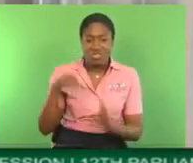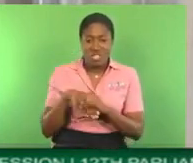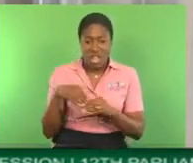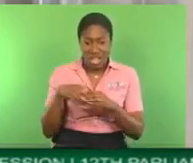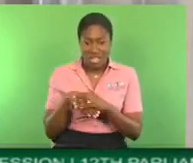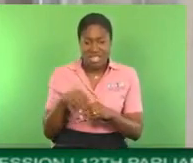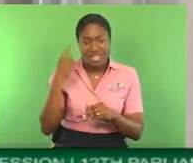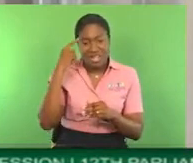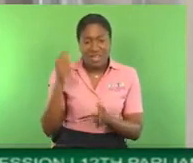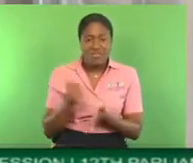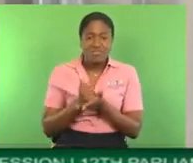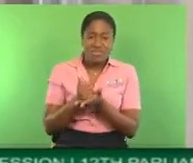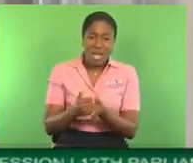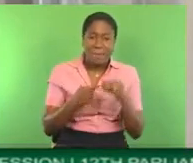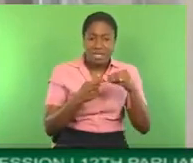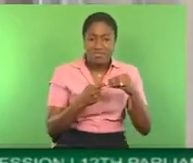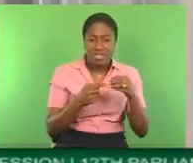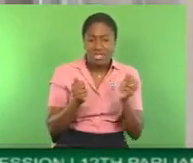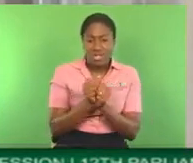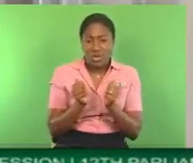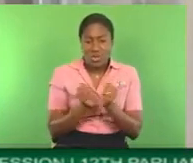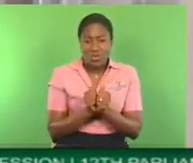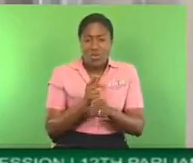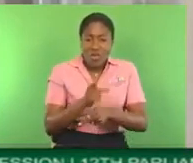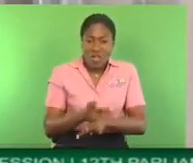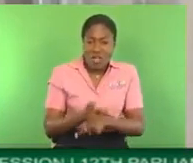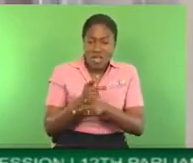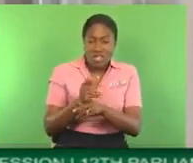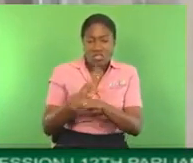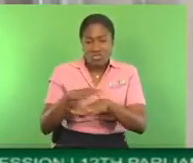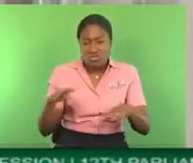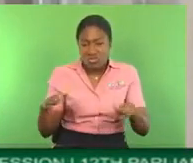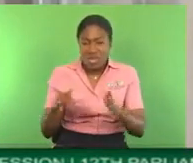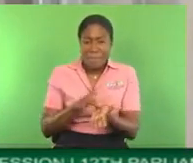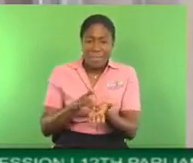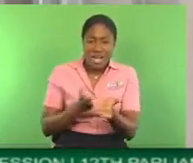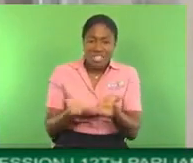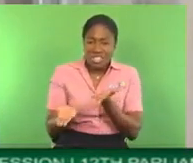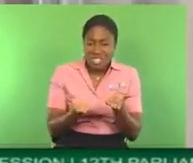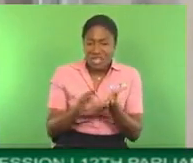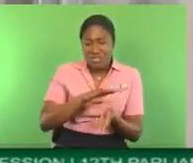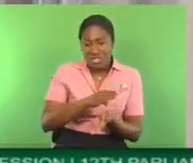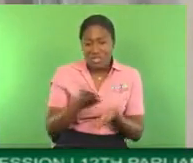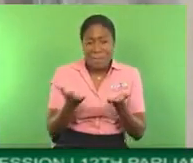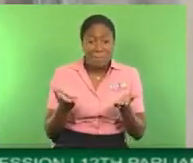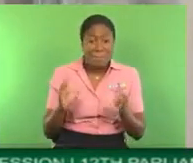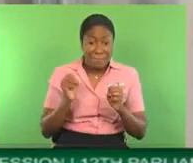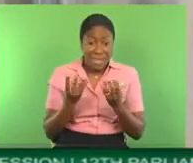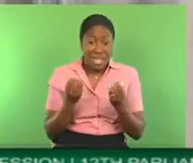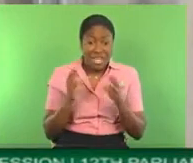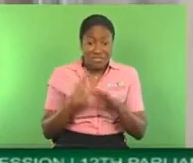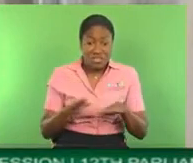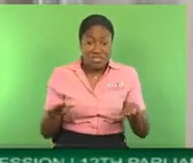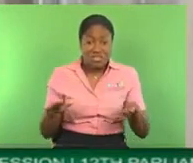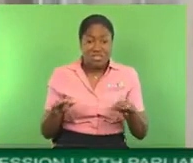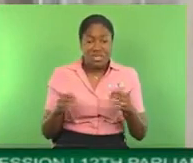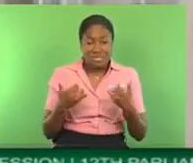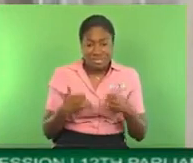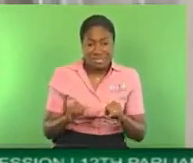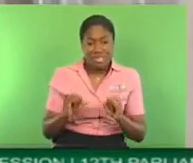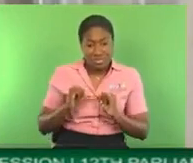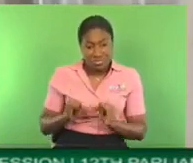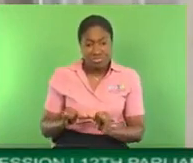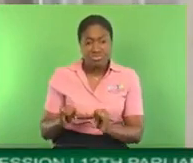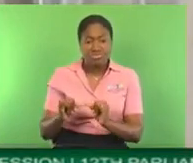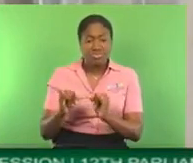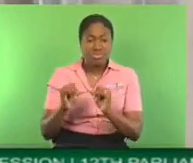to assist, especially with the rearing of these children and the medical service. And many of these children had to still continue as adults